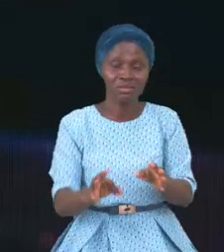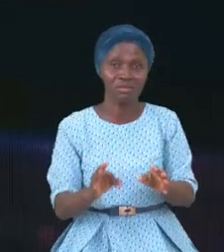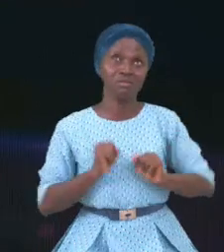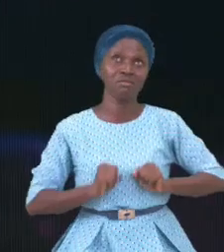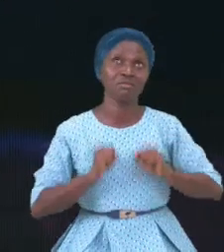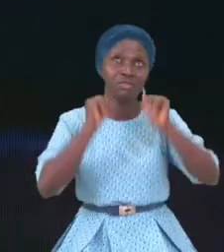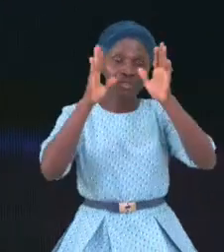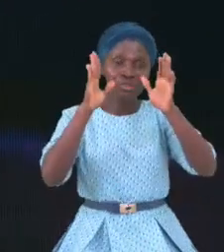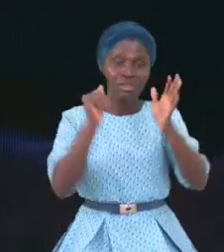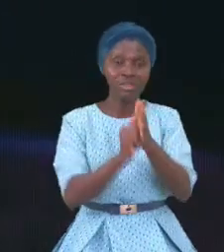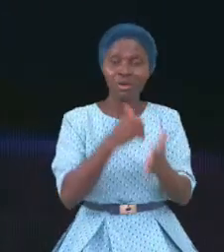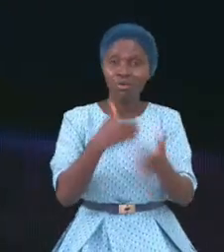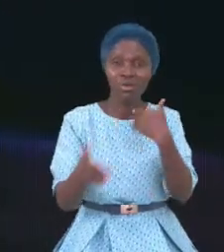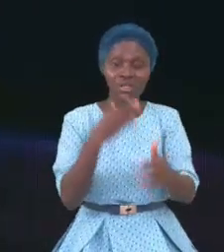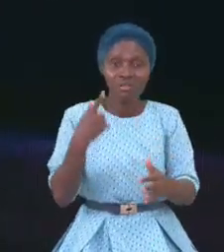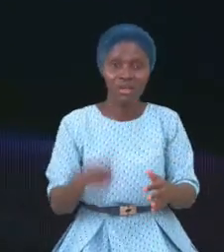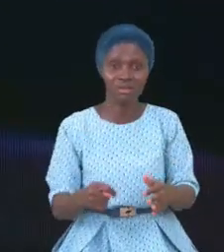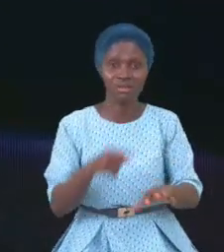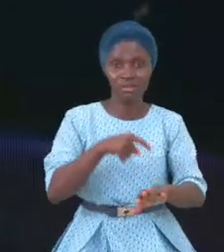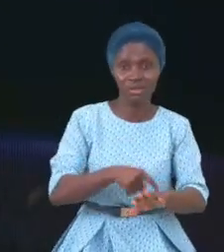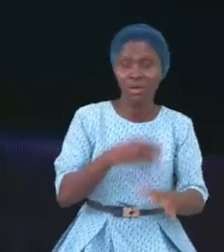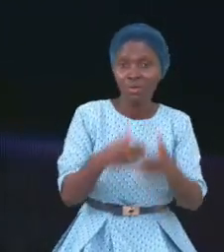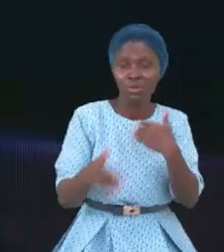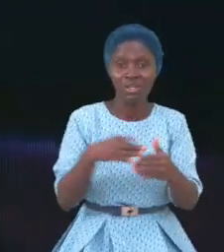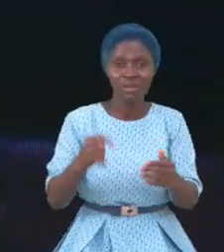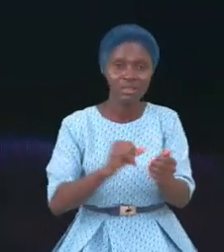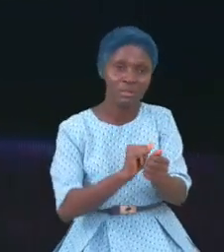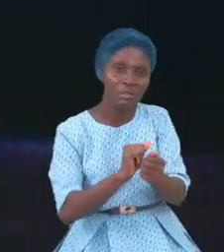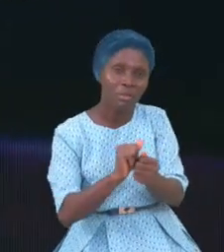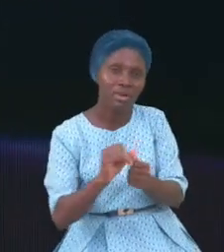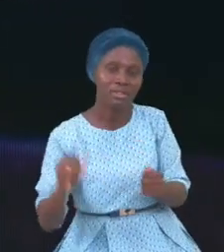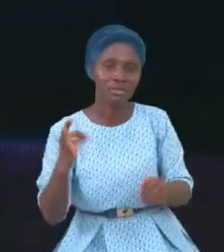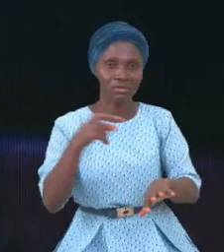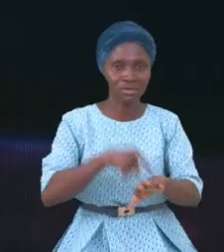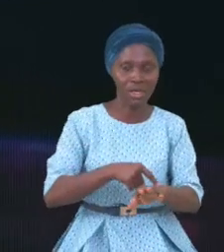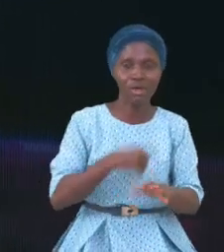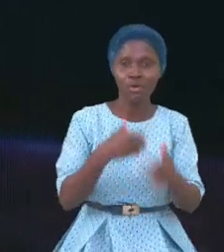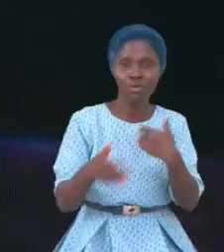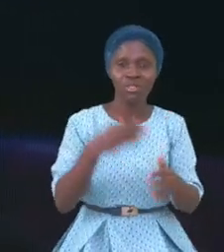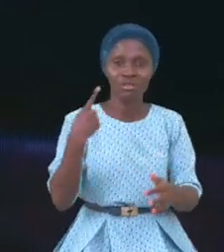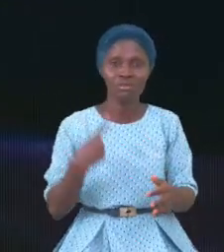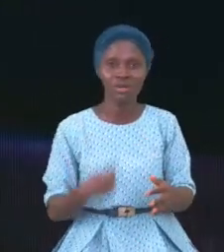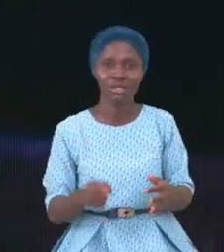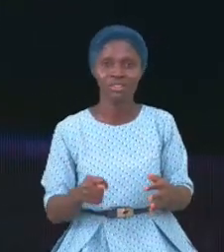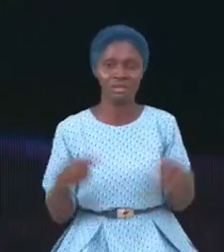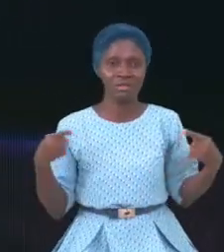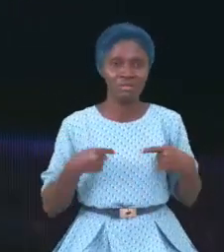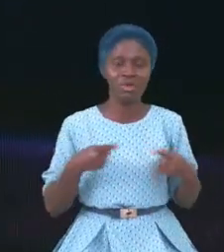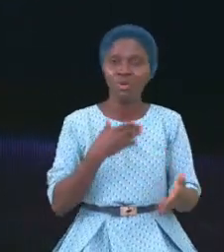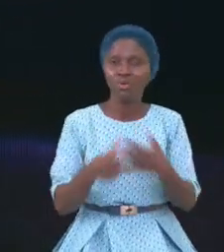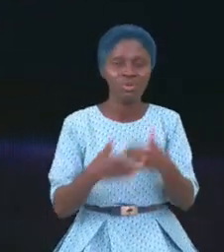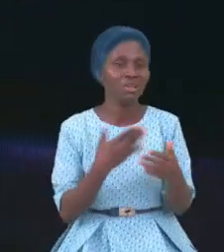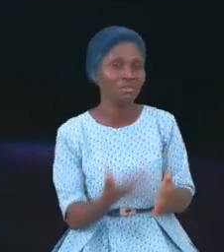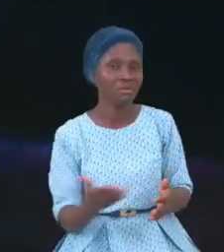of time, whatever the passage of time, whatever the pain, and whatever things may